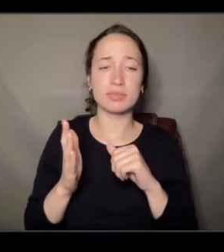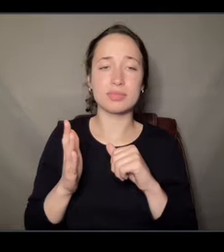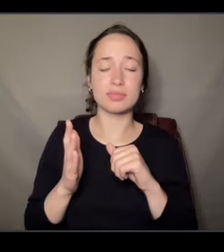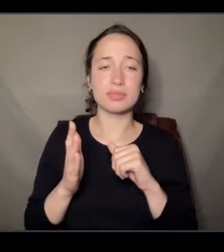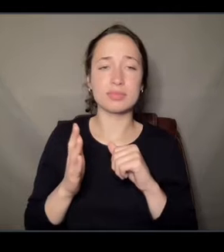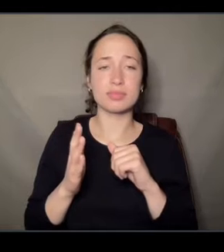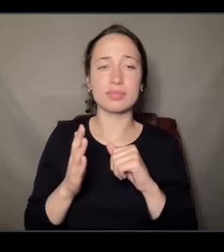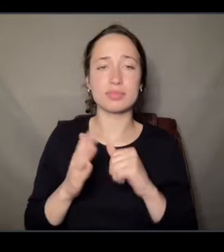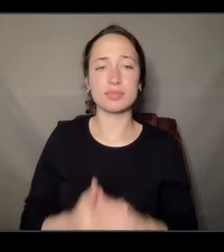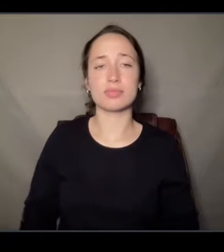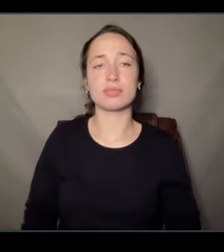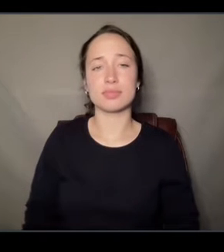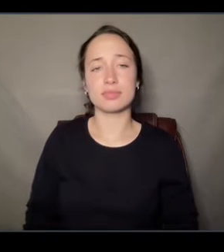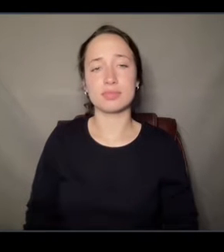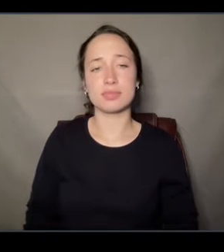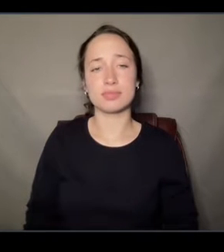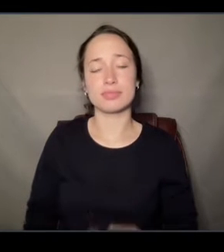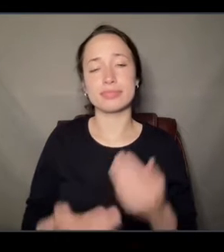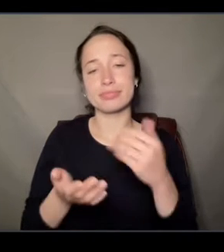said. Next slide.